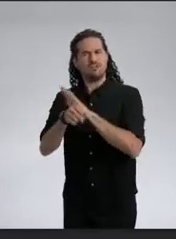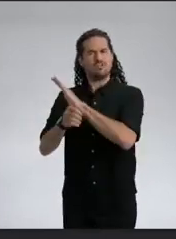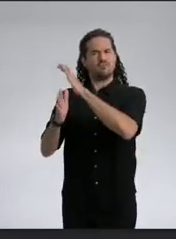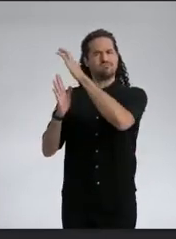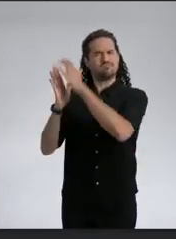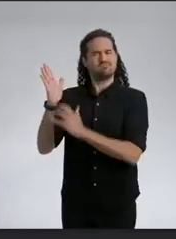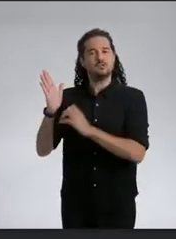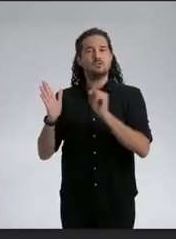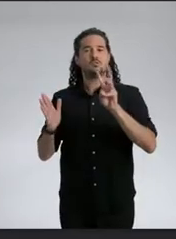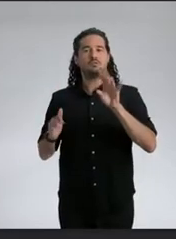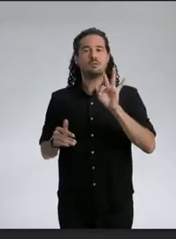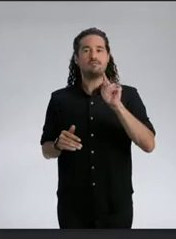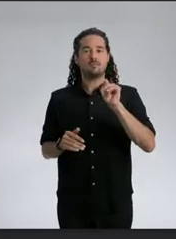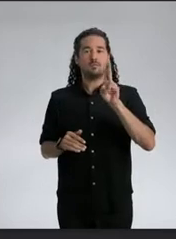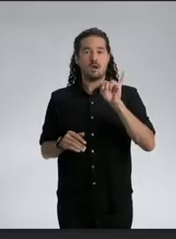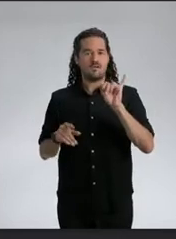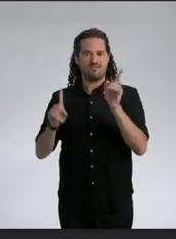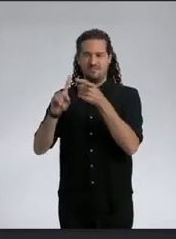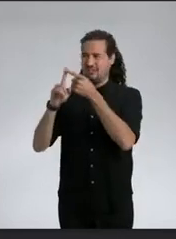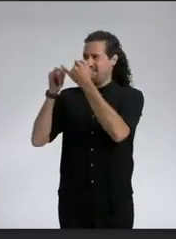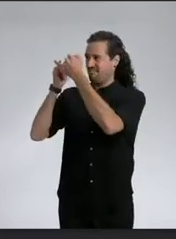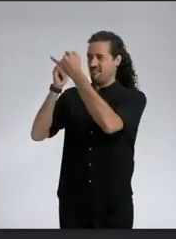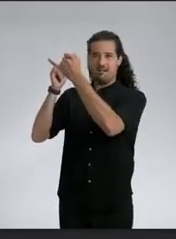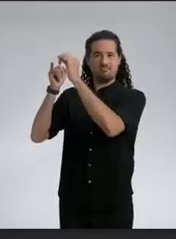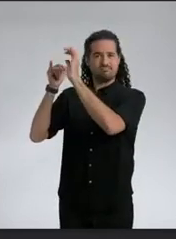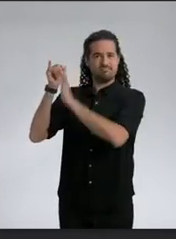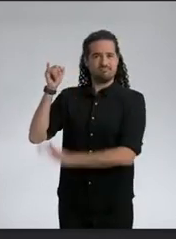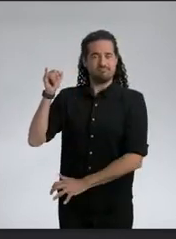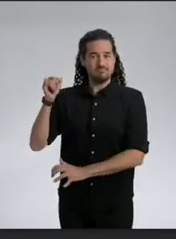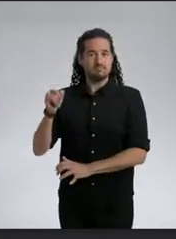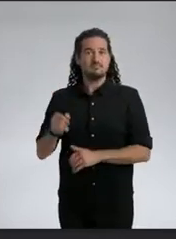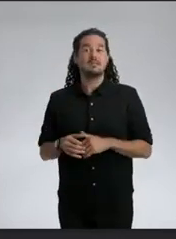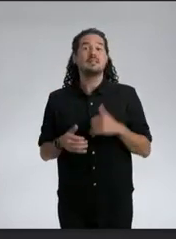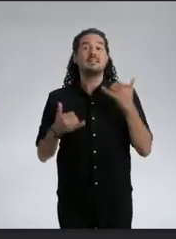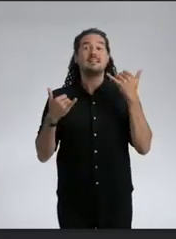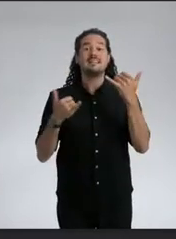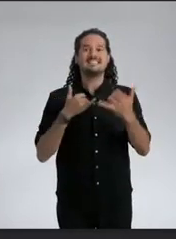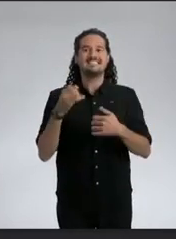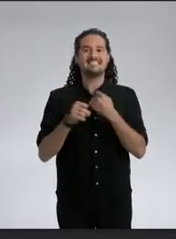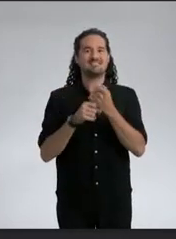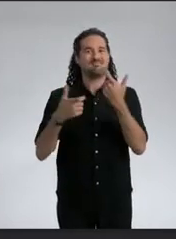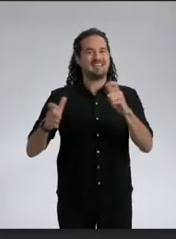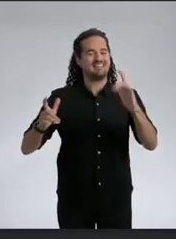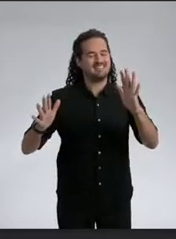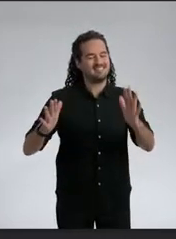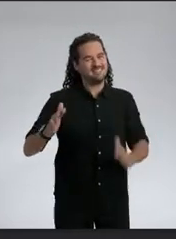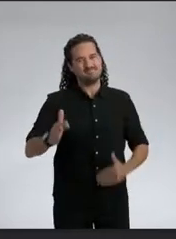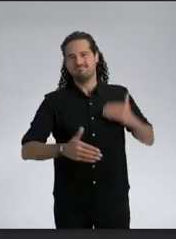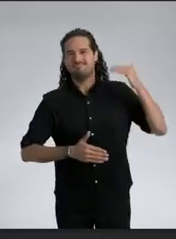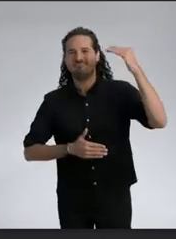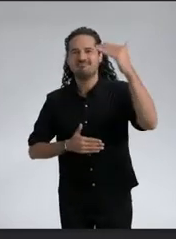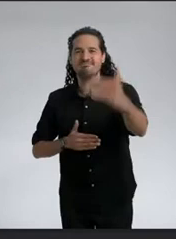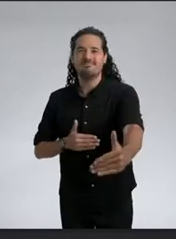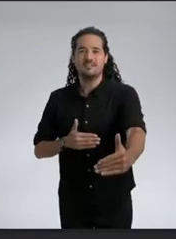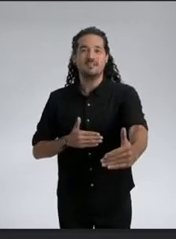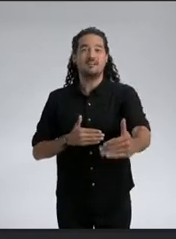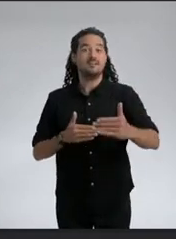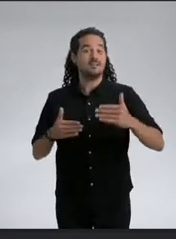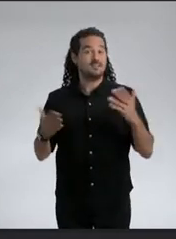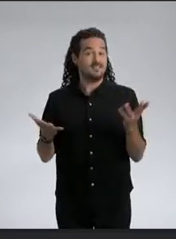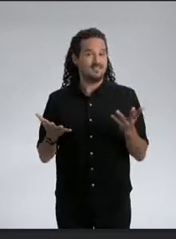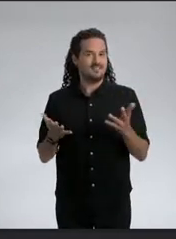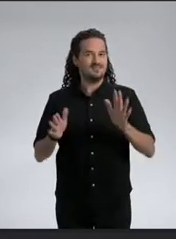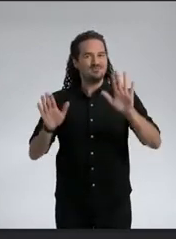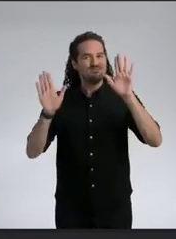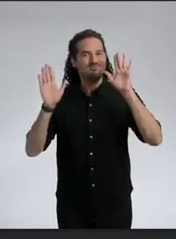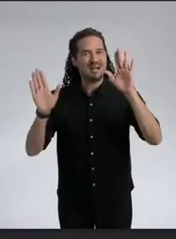of code. And this year, Swift UI is taking another huge step forward, helping you deliver great experiences to all